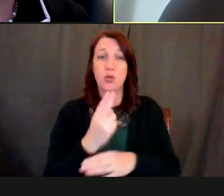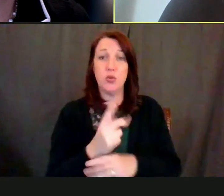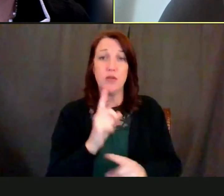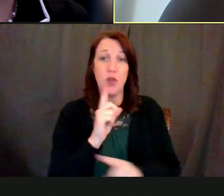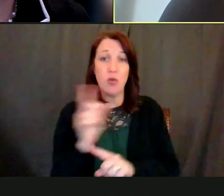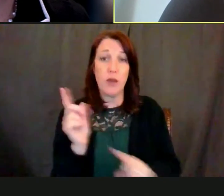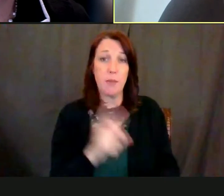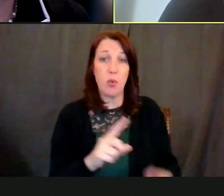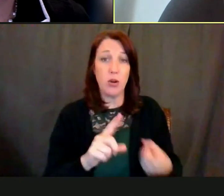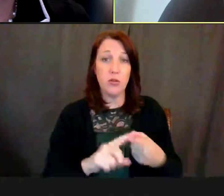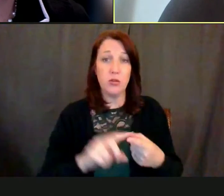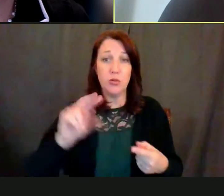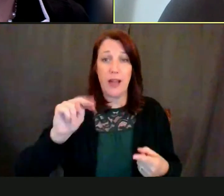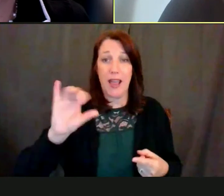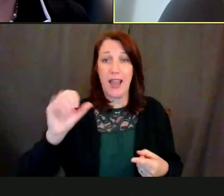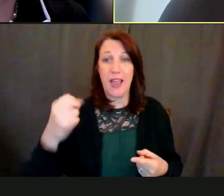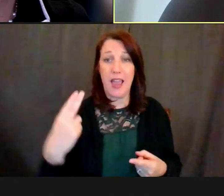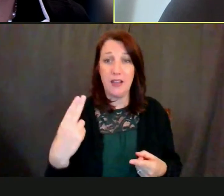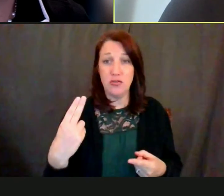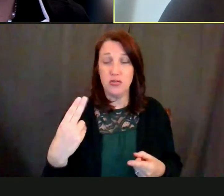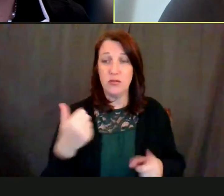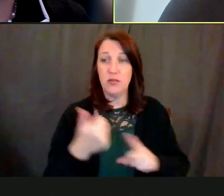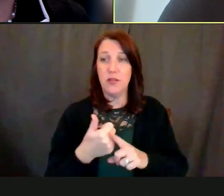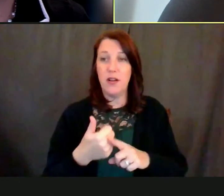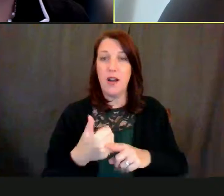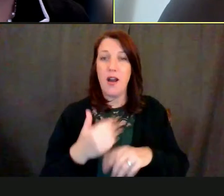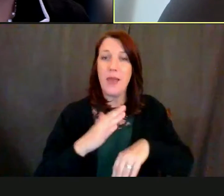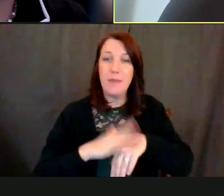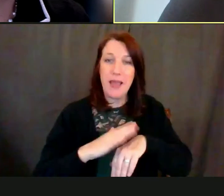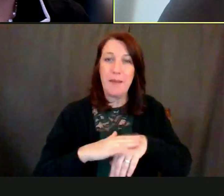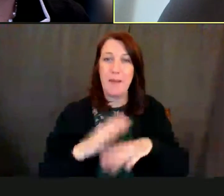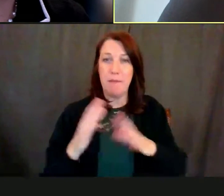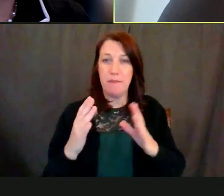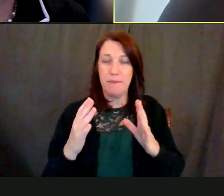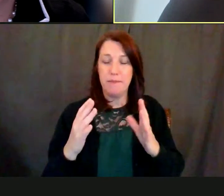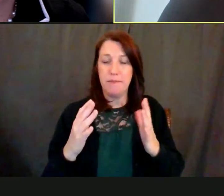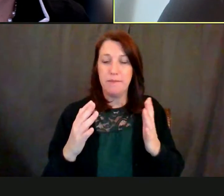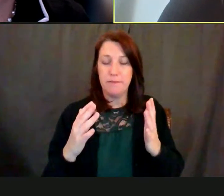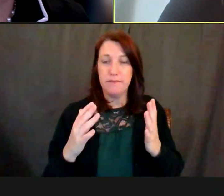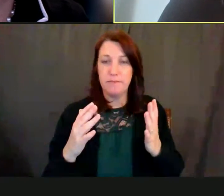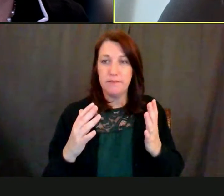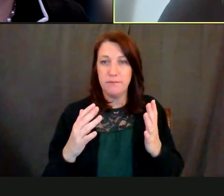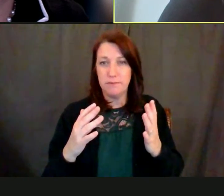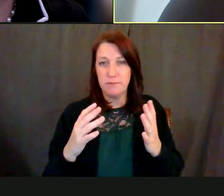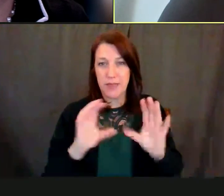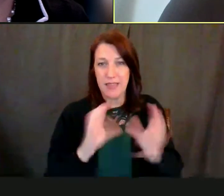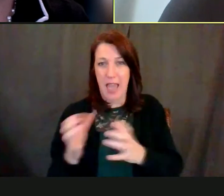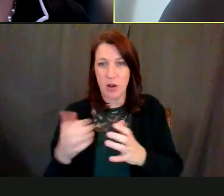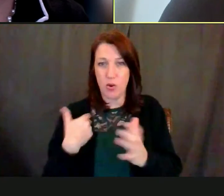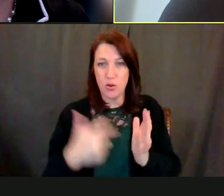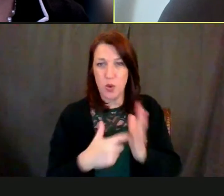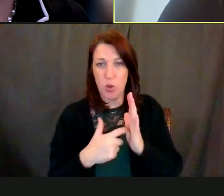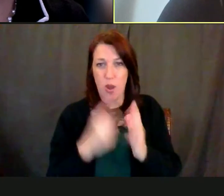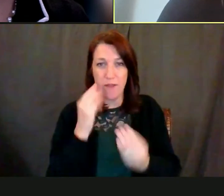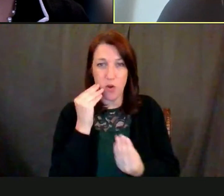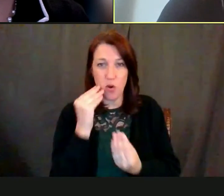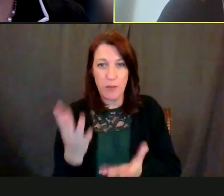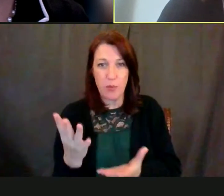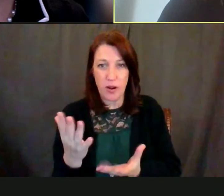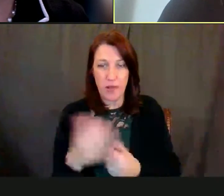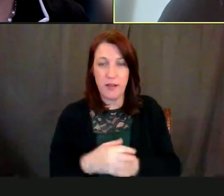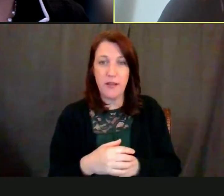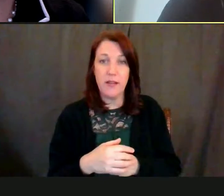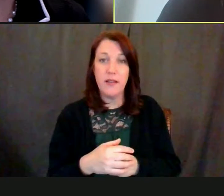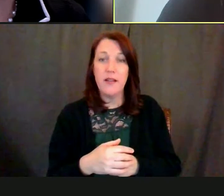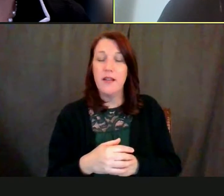reporting to NIH are the minimum categories we require for reporting purposes to us.